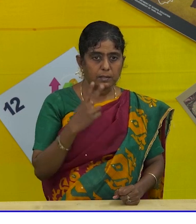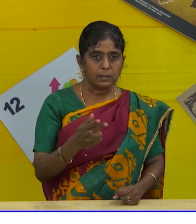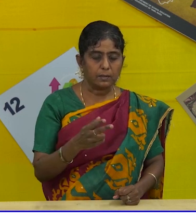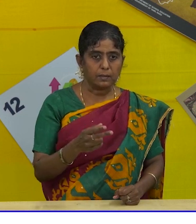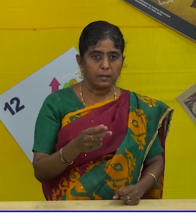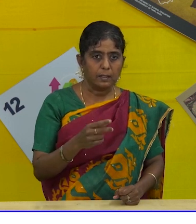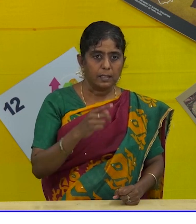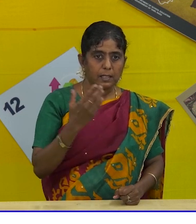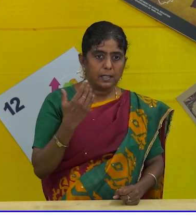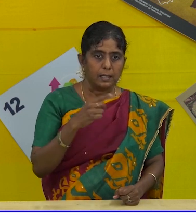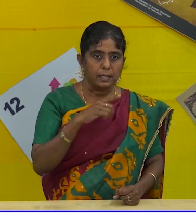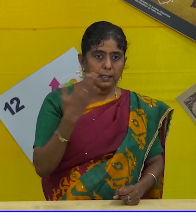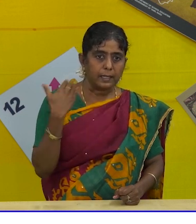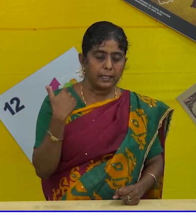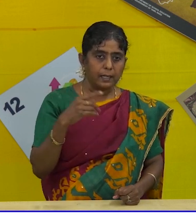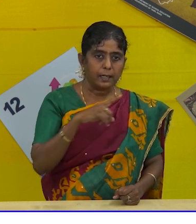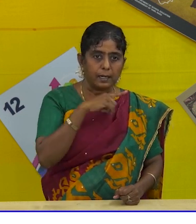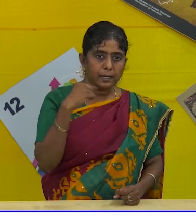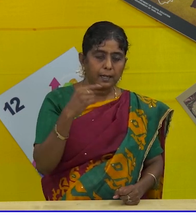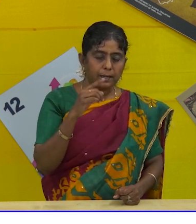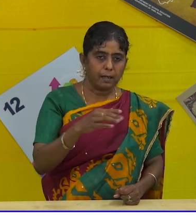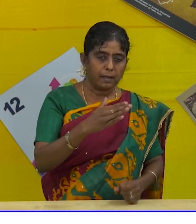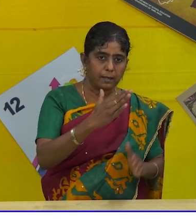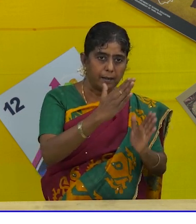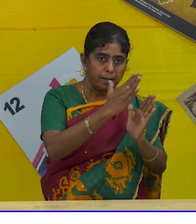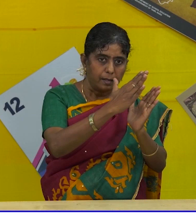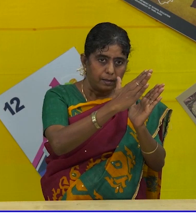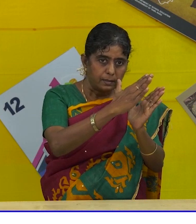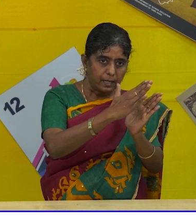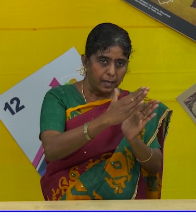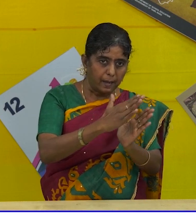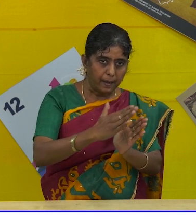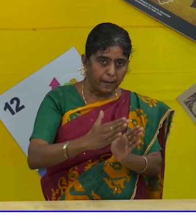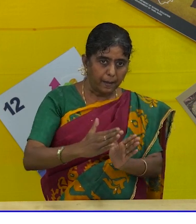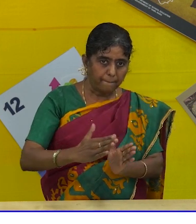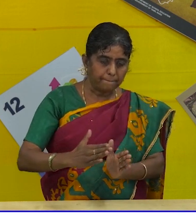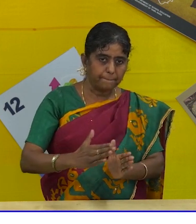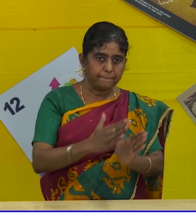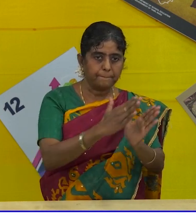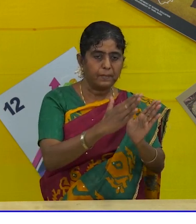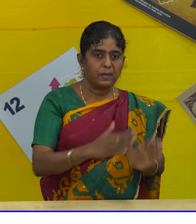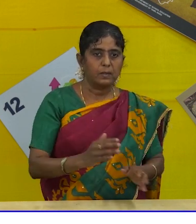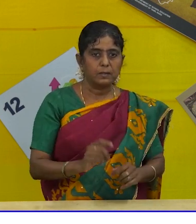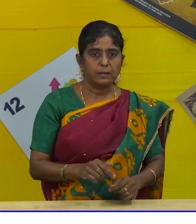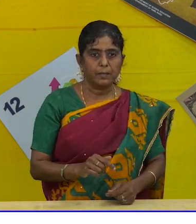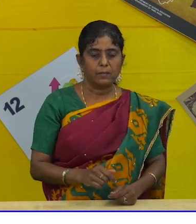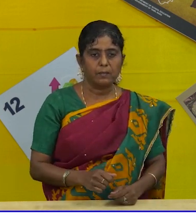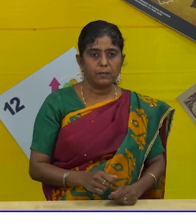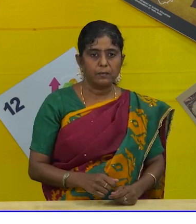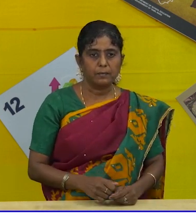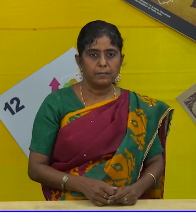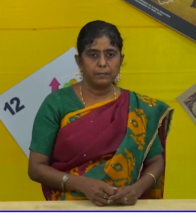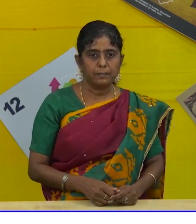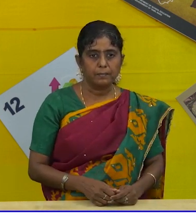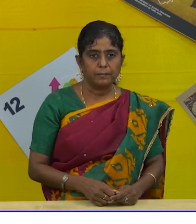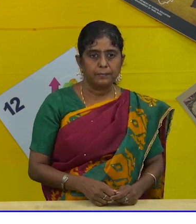Now, the green line and the red line both are parallel to each other. They never having the point of contact.